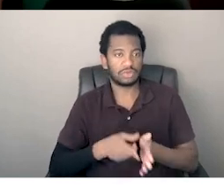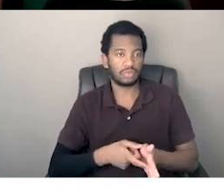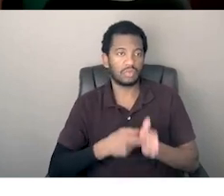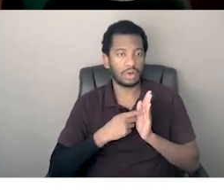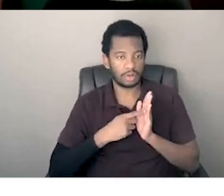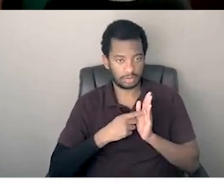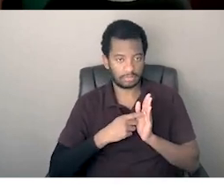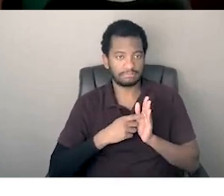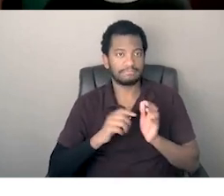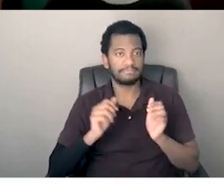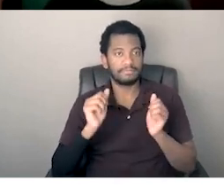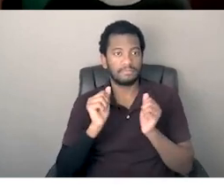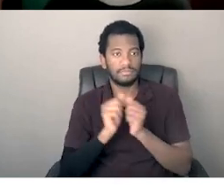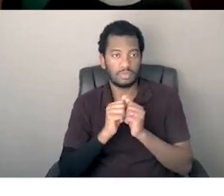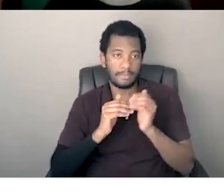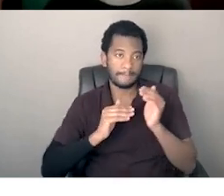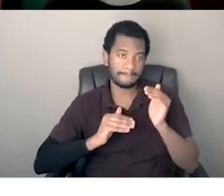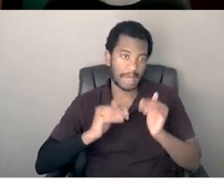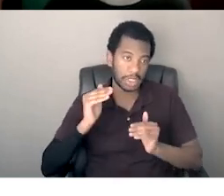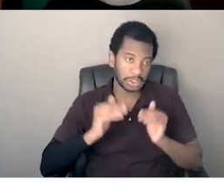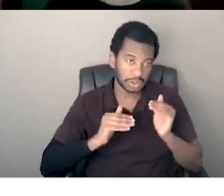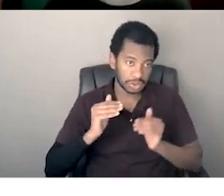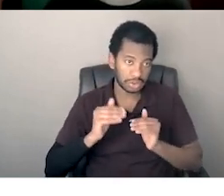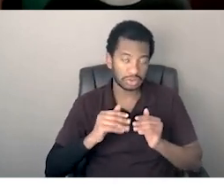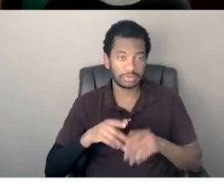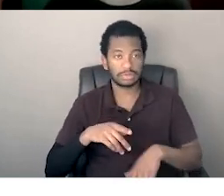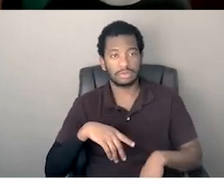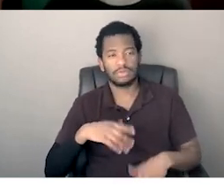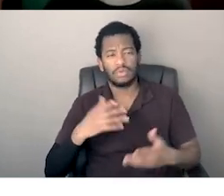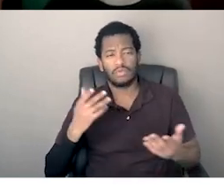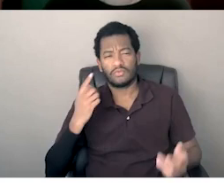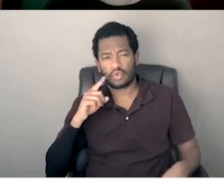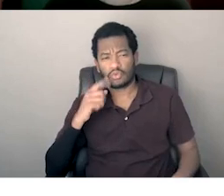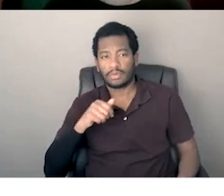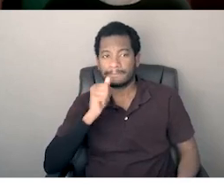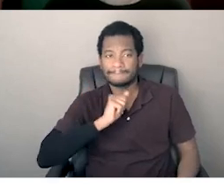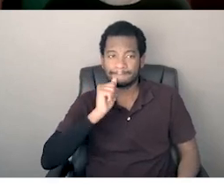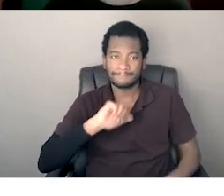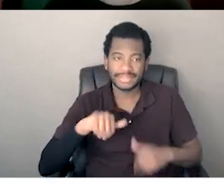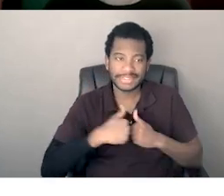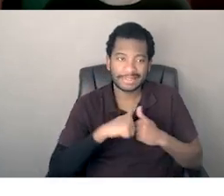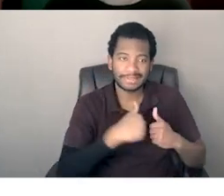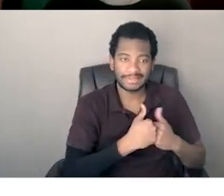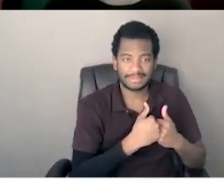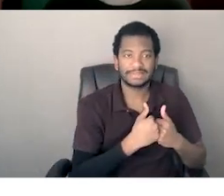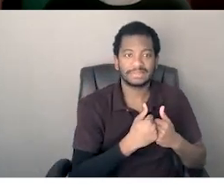in combination and balance to weather challenges and to have health and